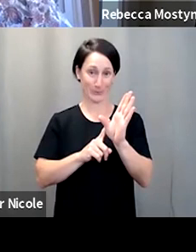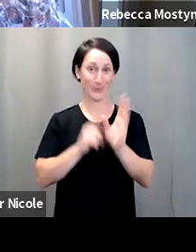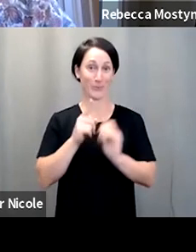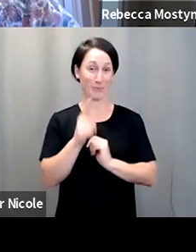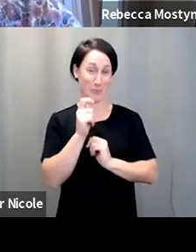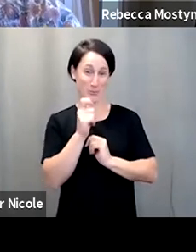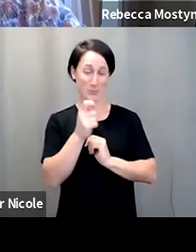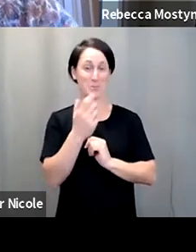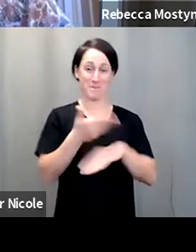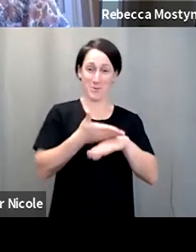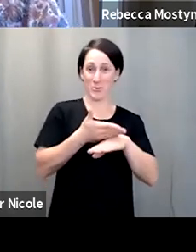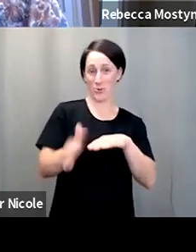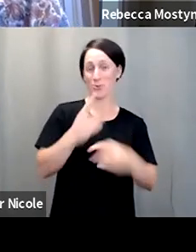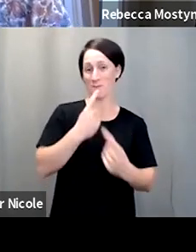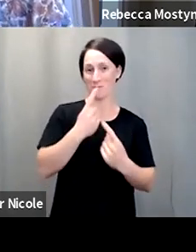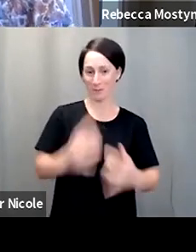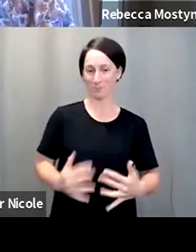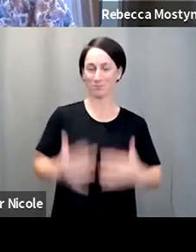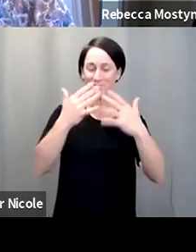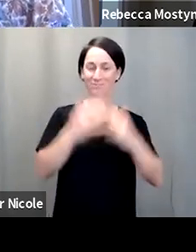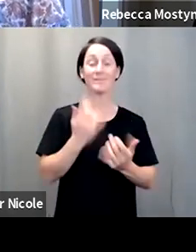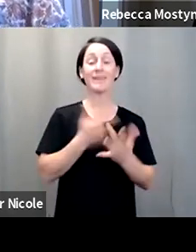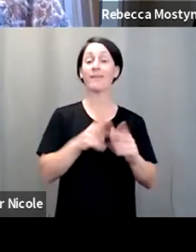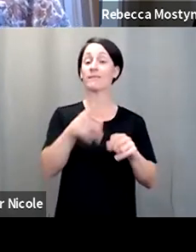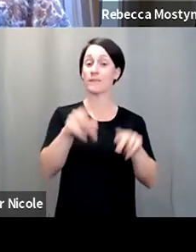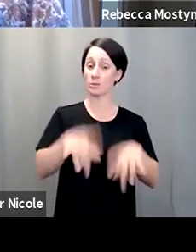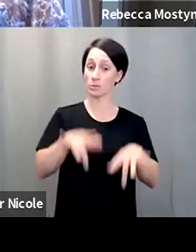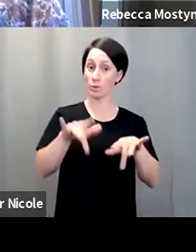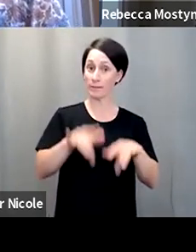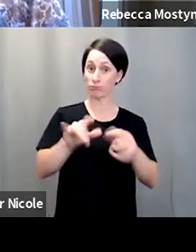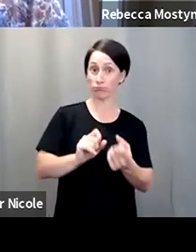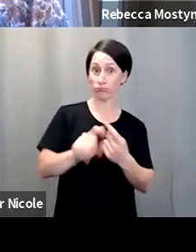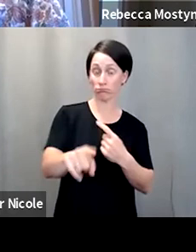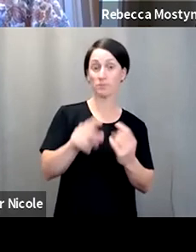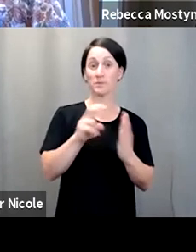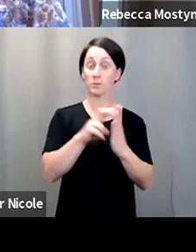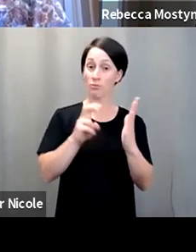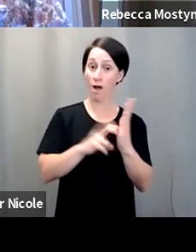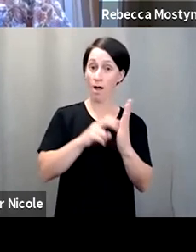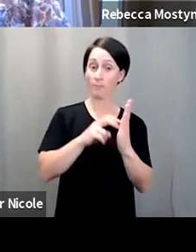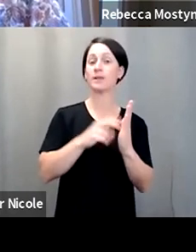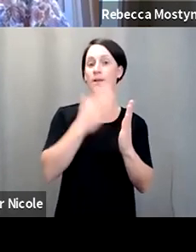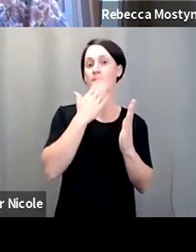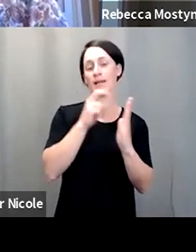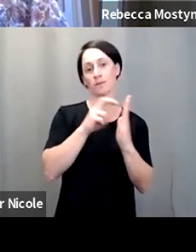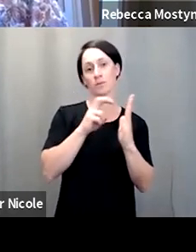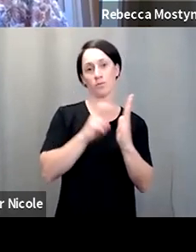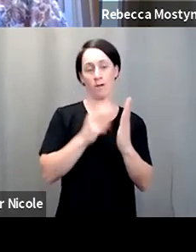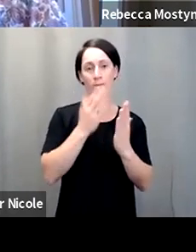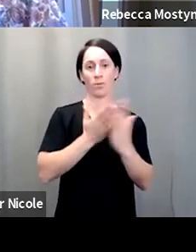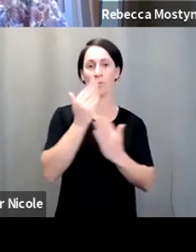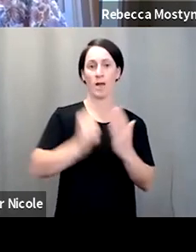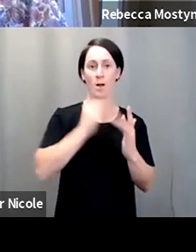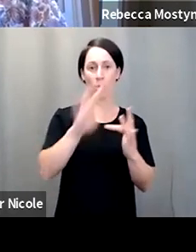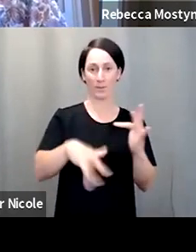soon. And if you're not already subscribed to get updates on the Audience Outlook Monitor, you can subscribe via our website.